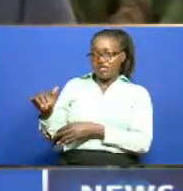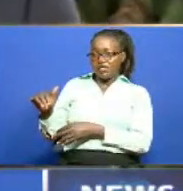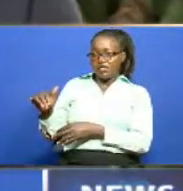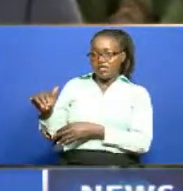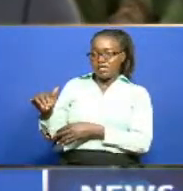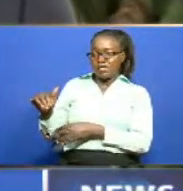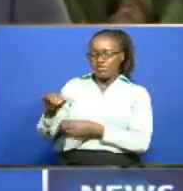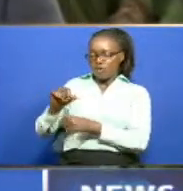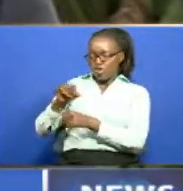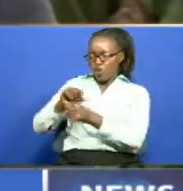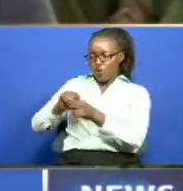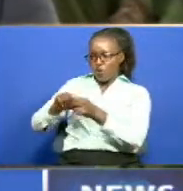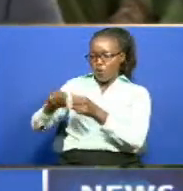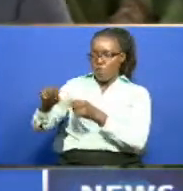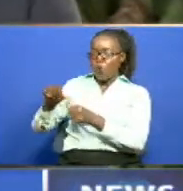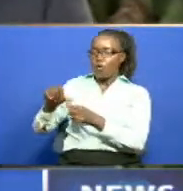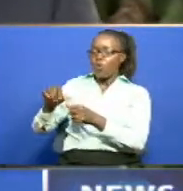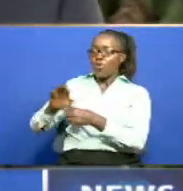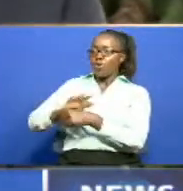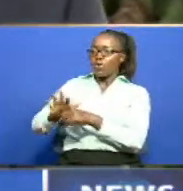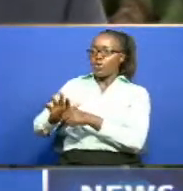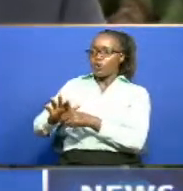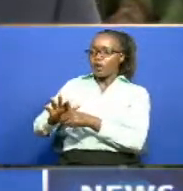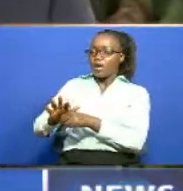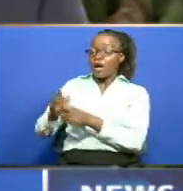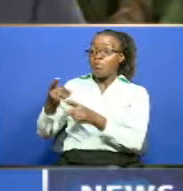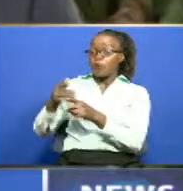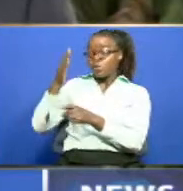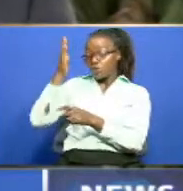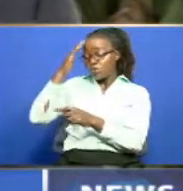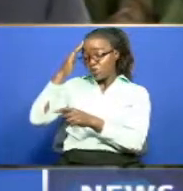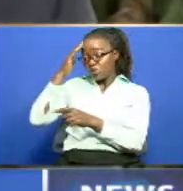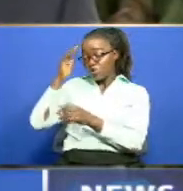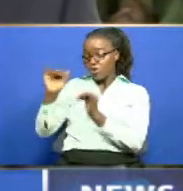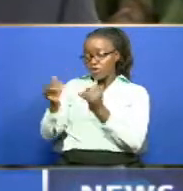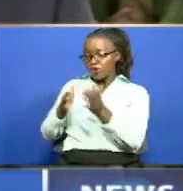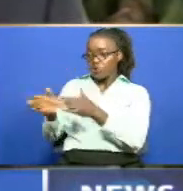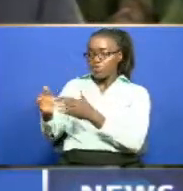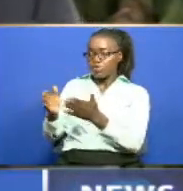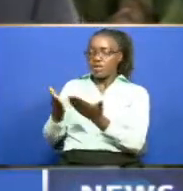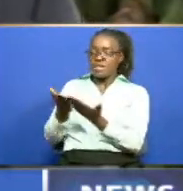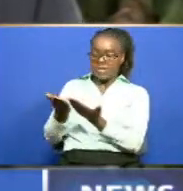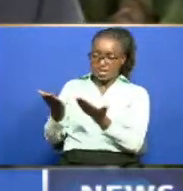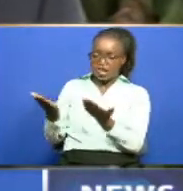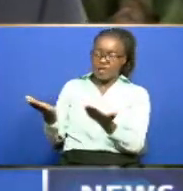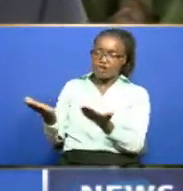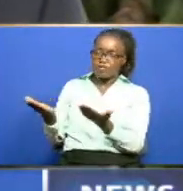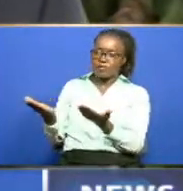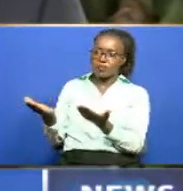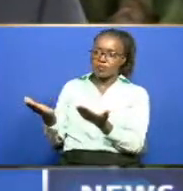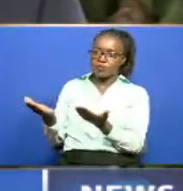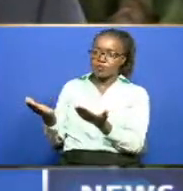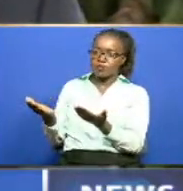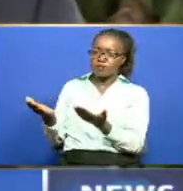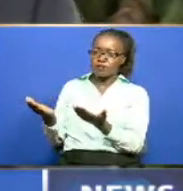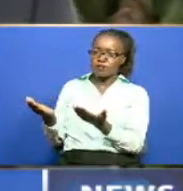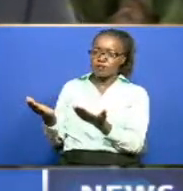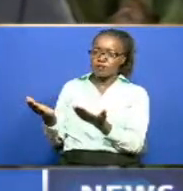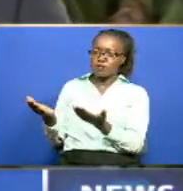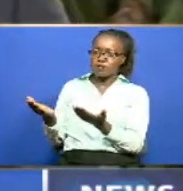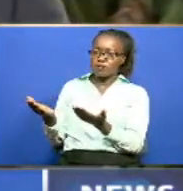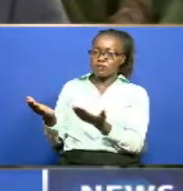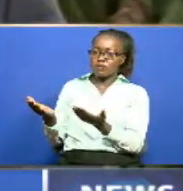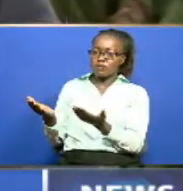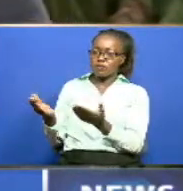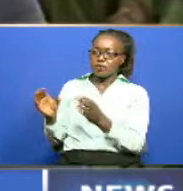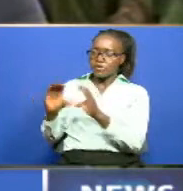the whole pandemic and what's going to happen next, we do know though that there are new opportunities opening up. We realize that